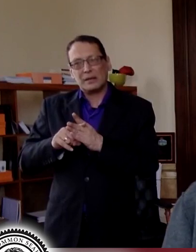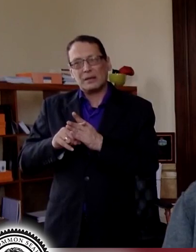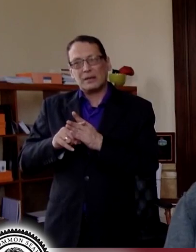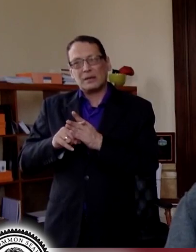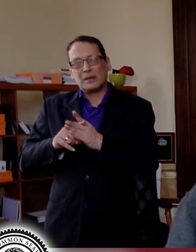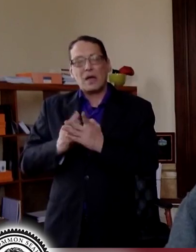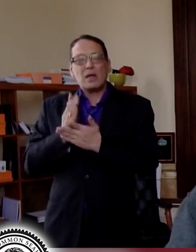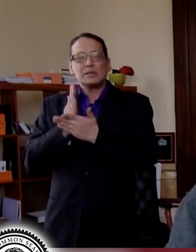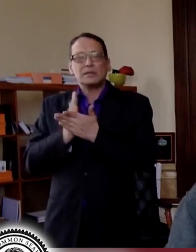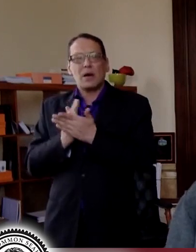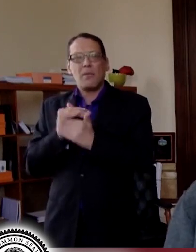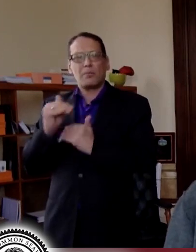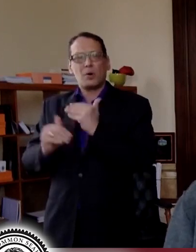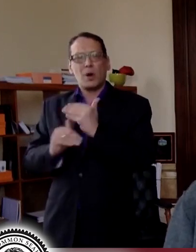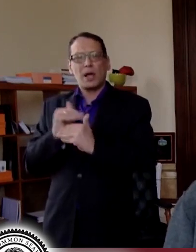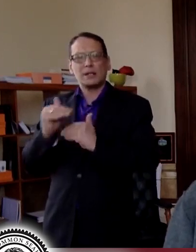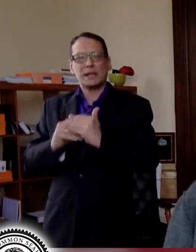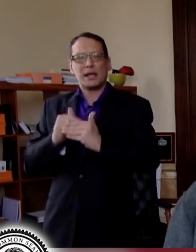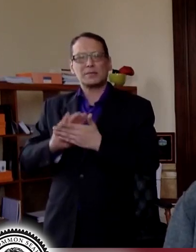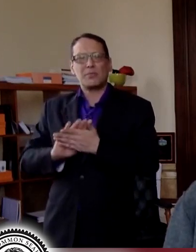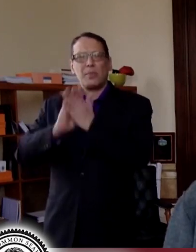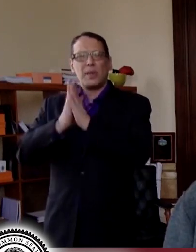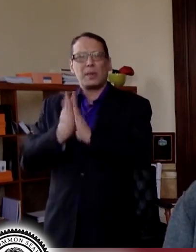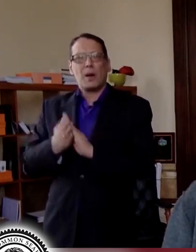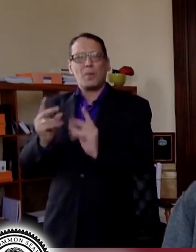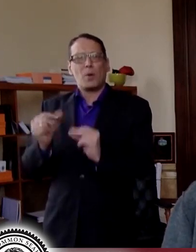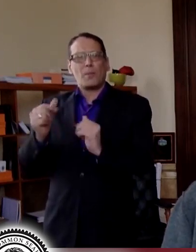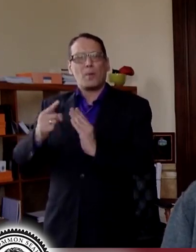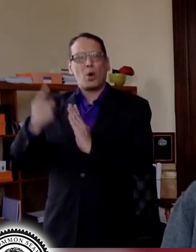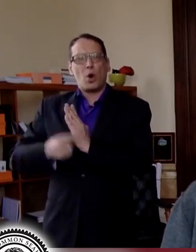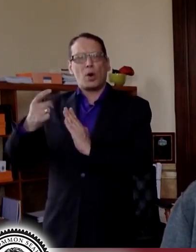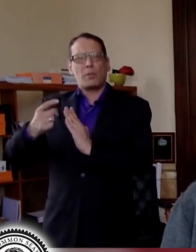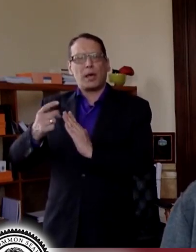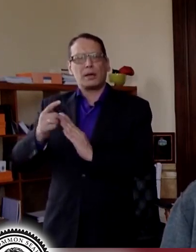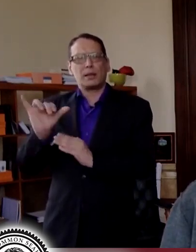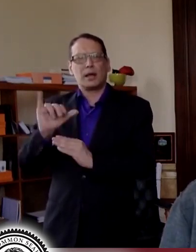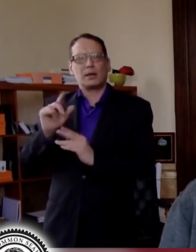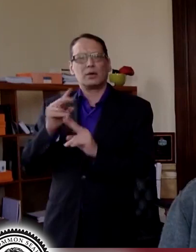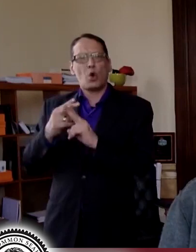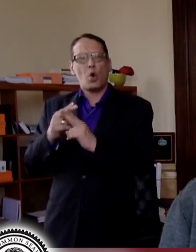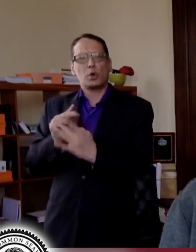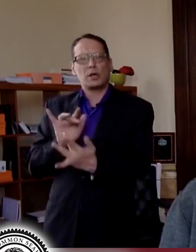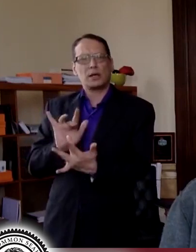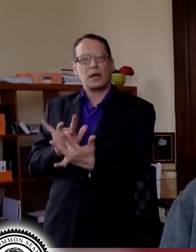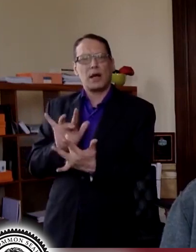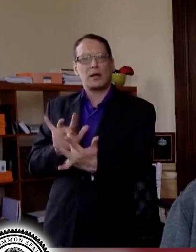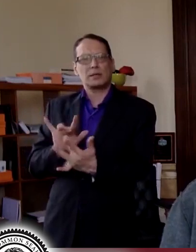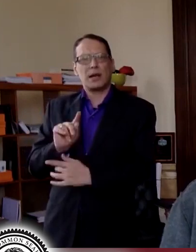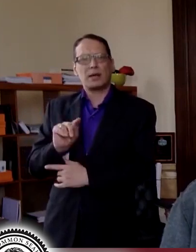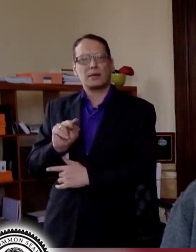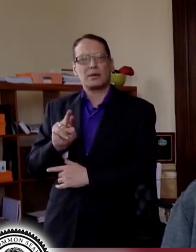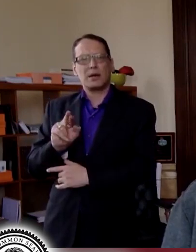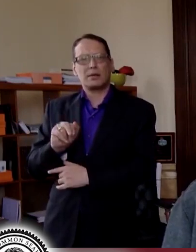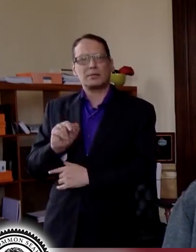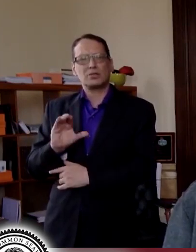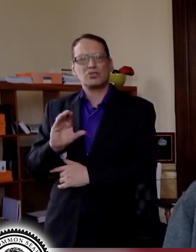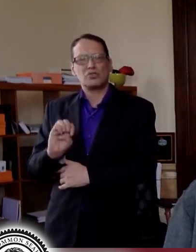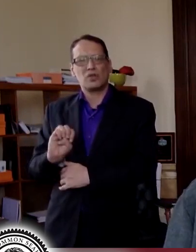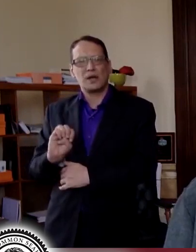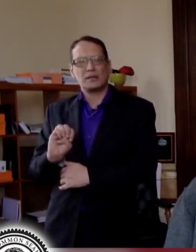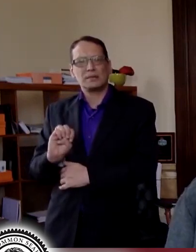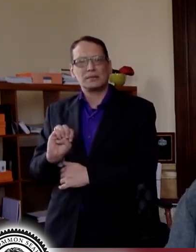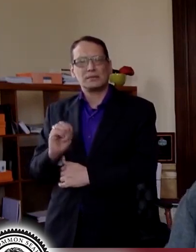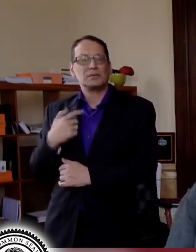automating some processes in the health department, particularly contact tracing. So we do contact tracing for